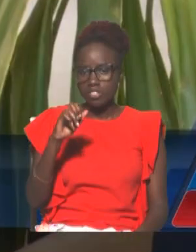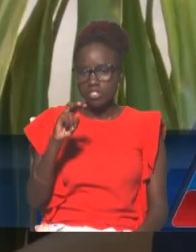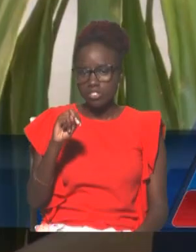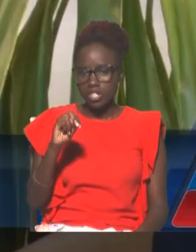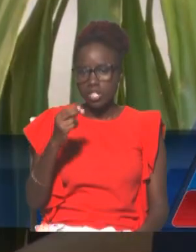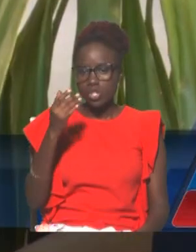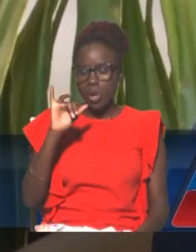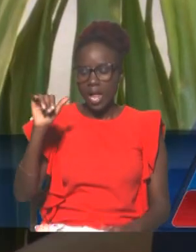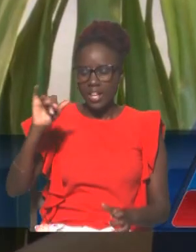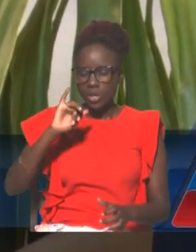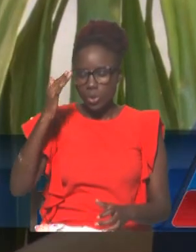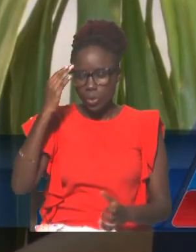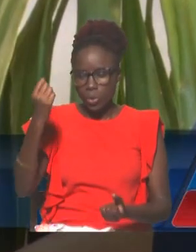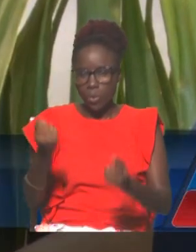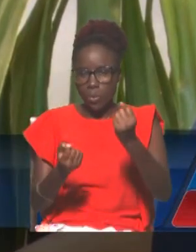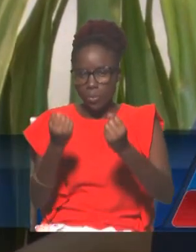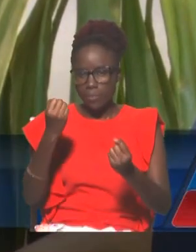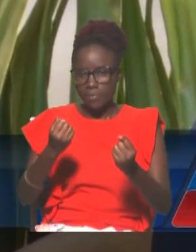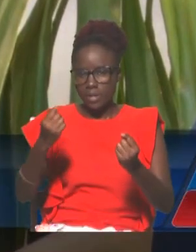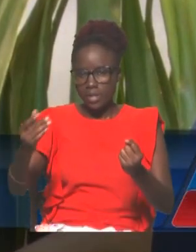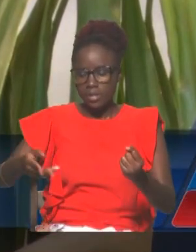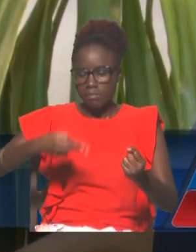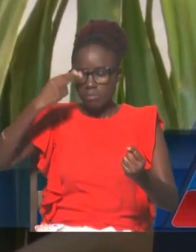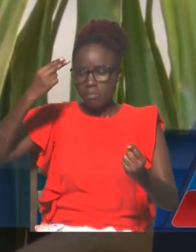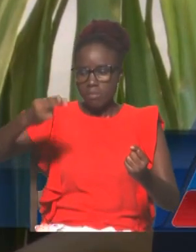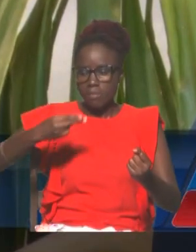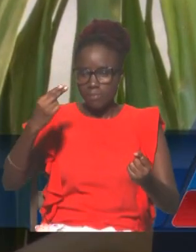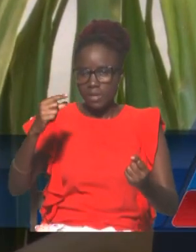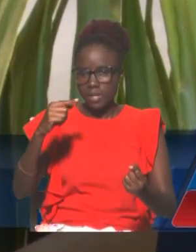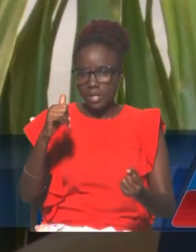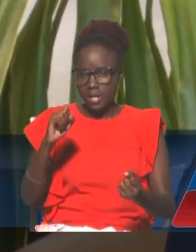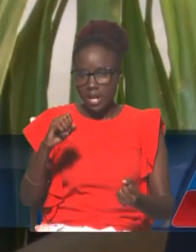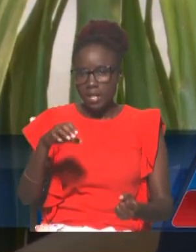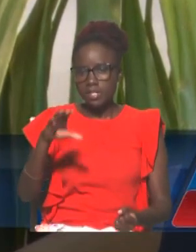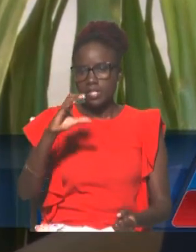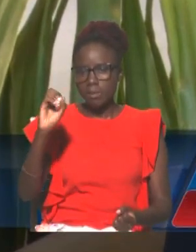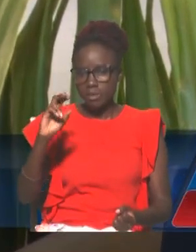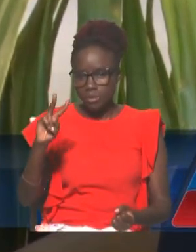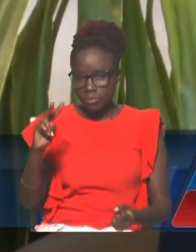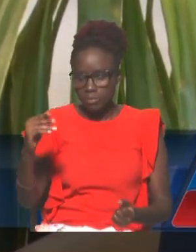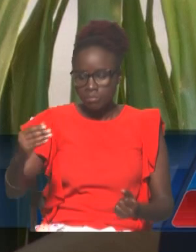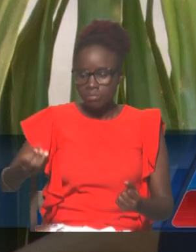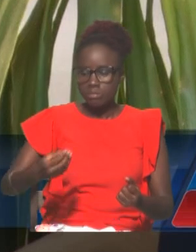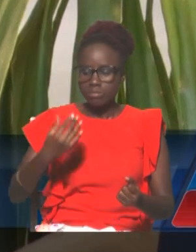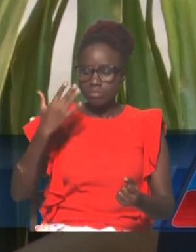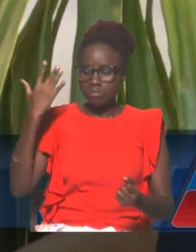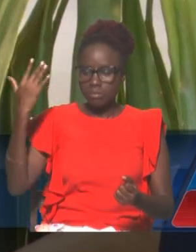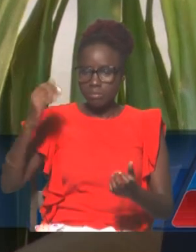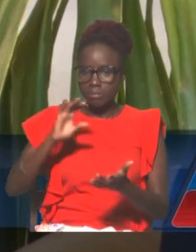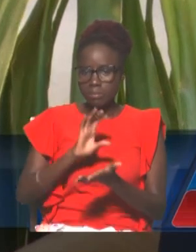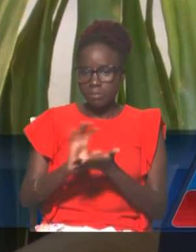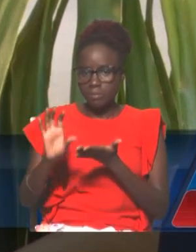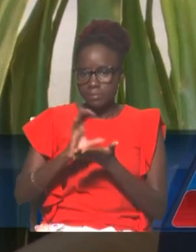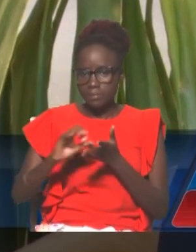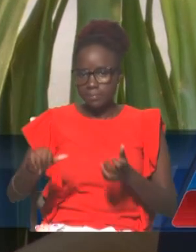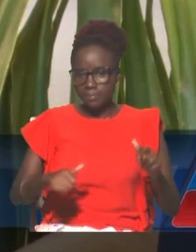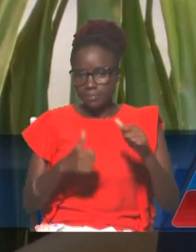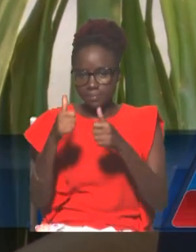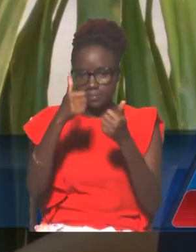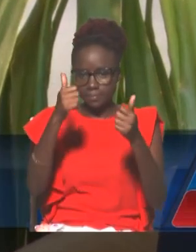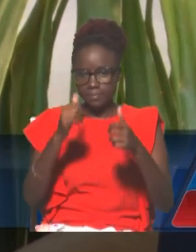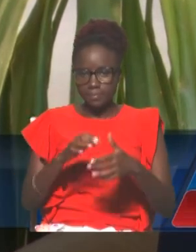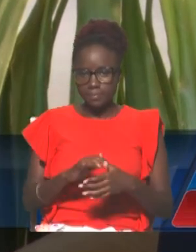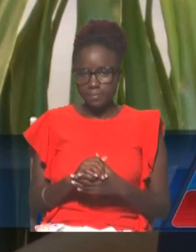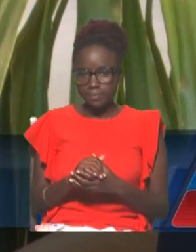and limits the inhalation of toxic fumes. Who did invent and made it known to everyone that they could use it as well as